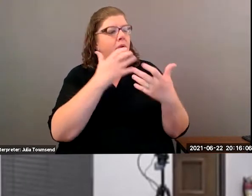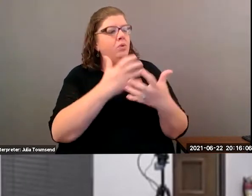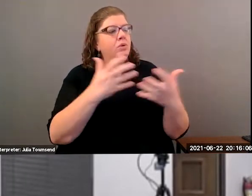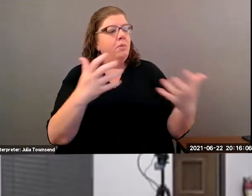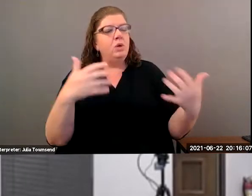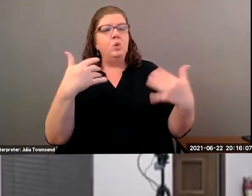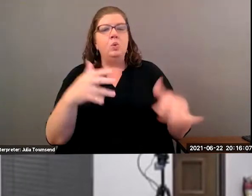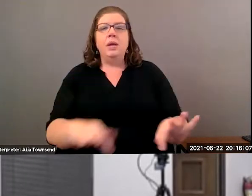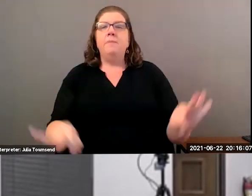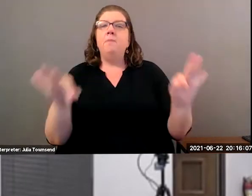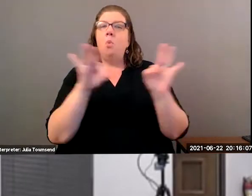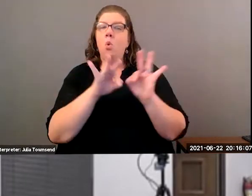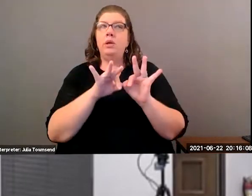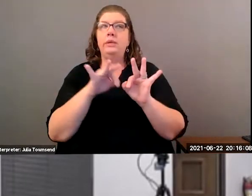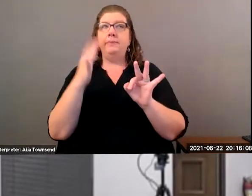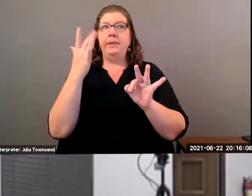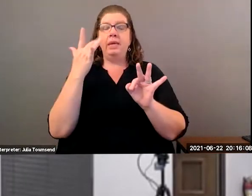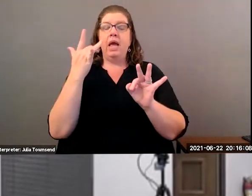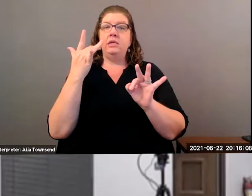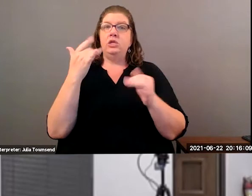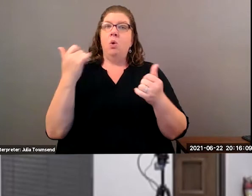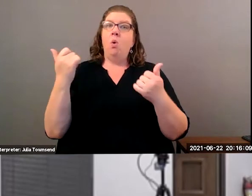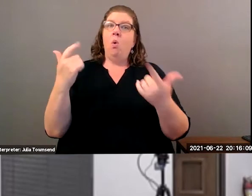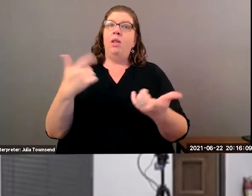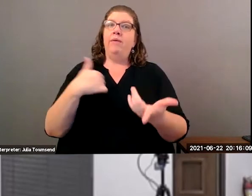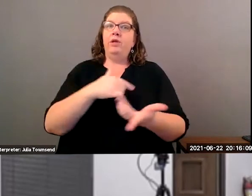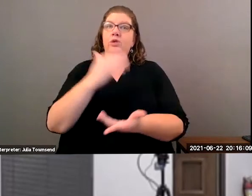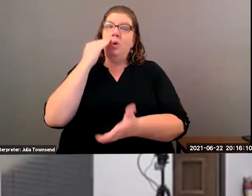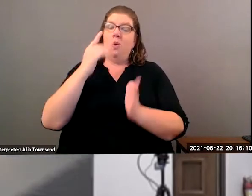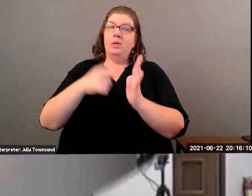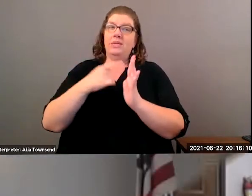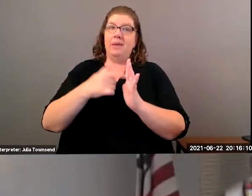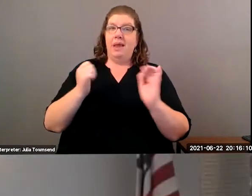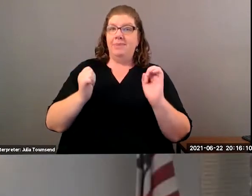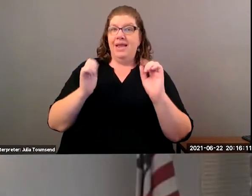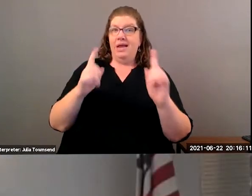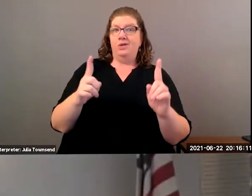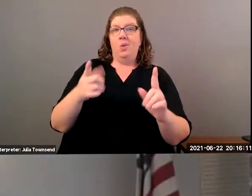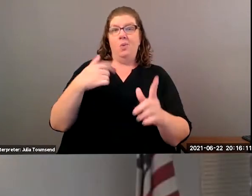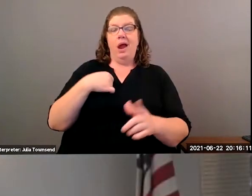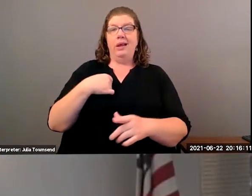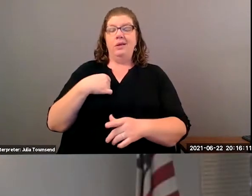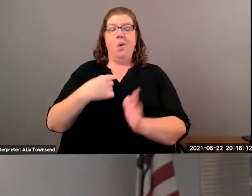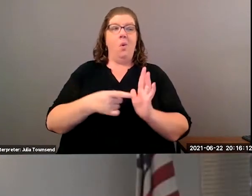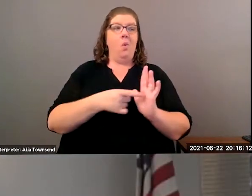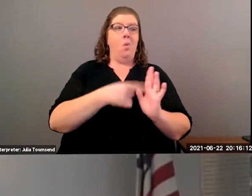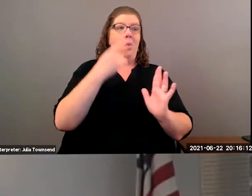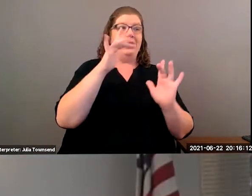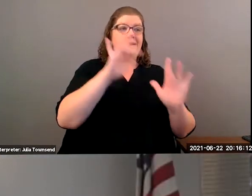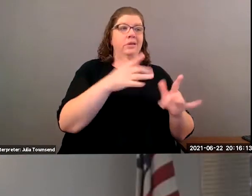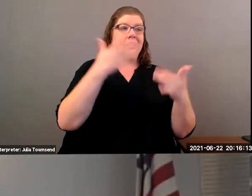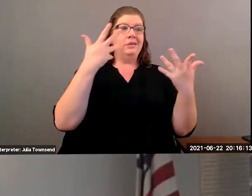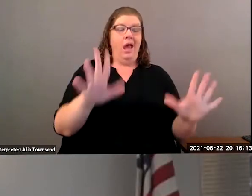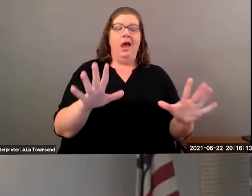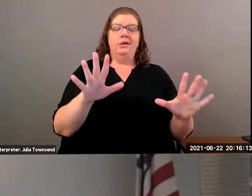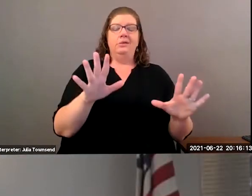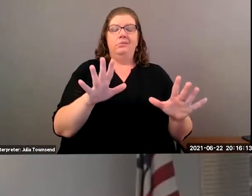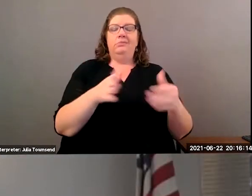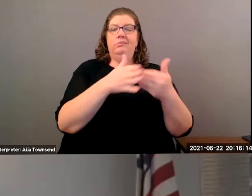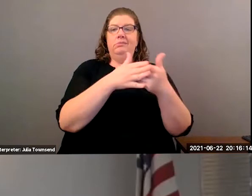so important because we all know, and sometimes in education, we are sort of a one and done kind of